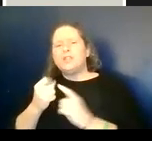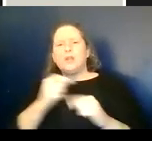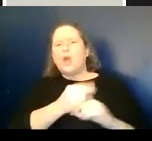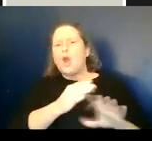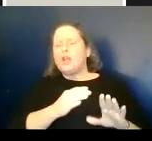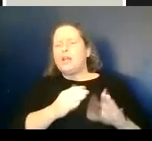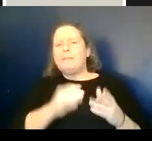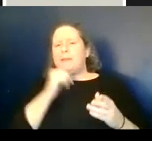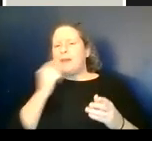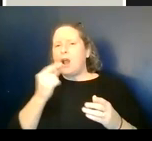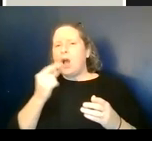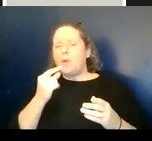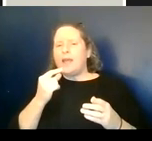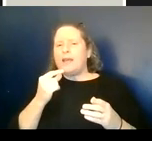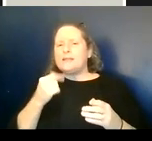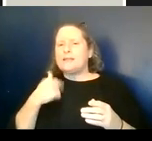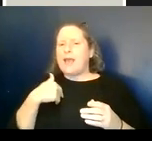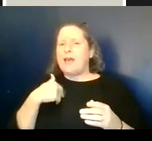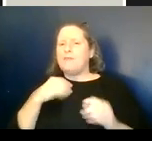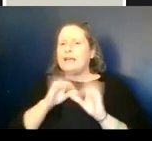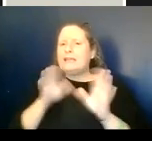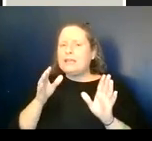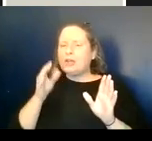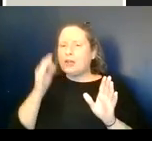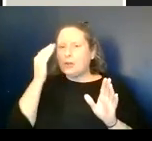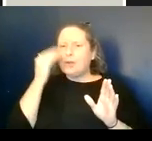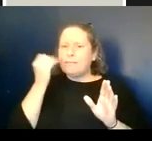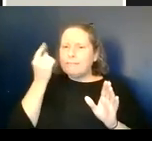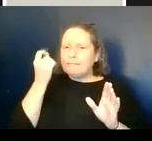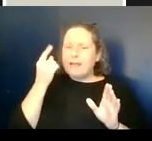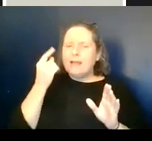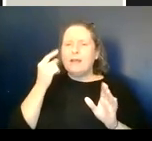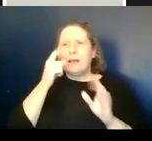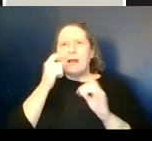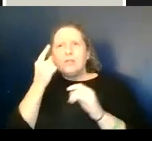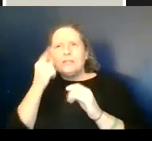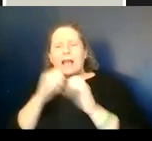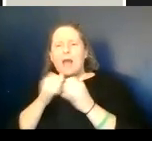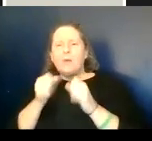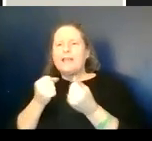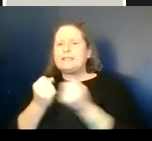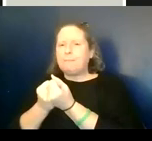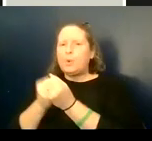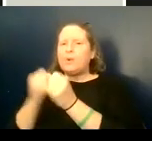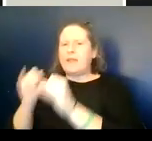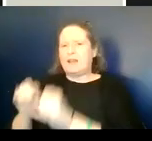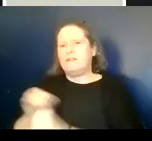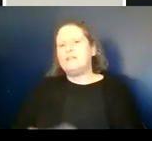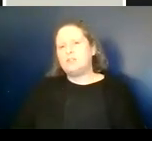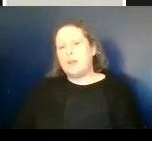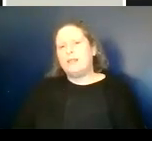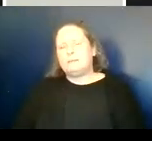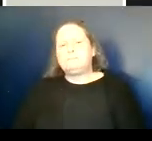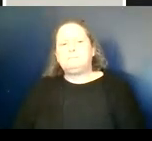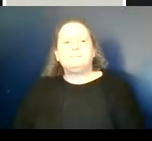not always have a clear head and a picture of how we can support an individual.